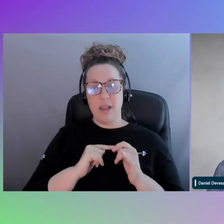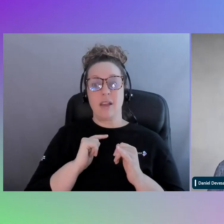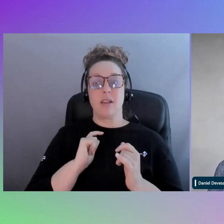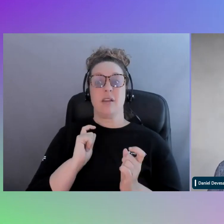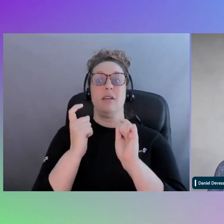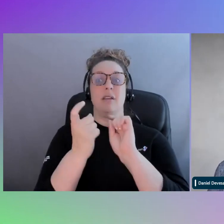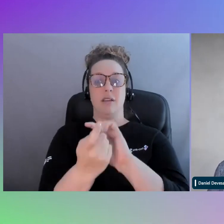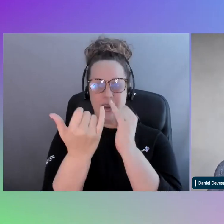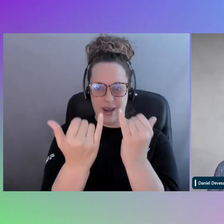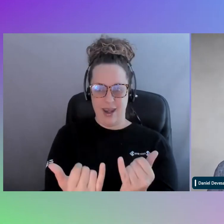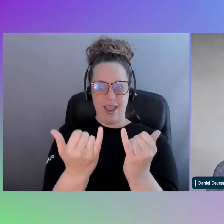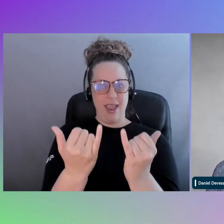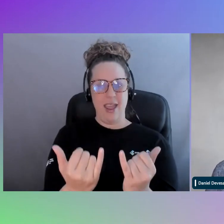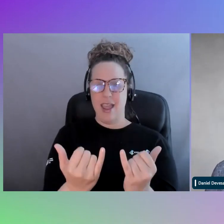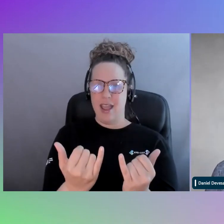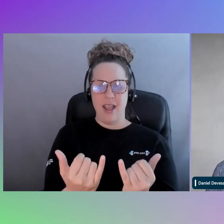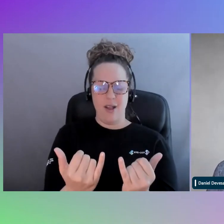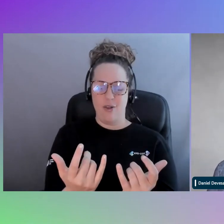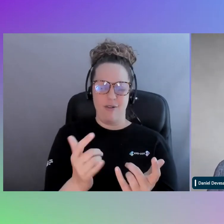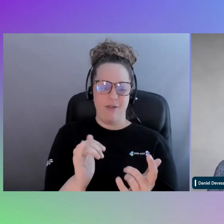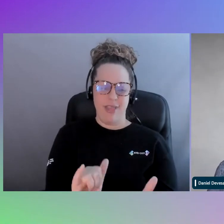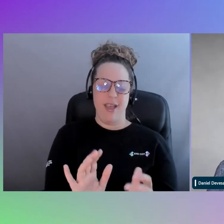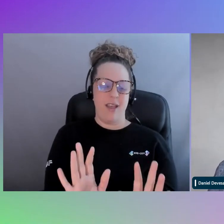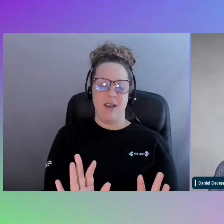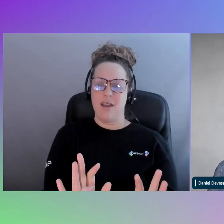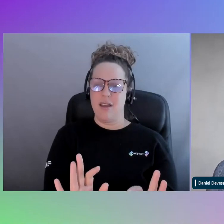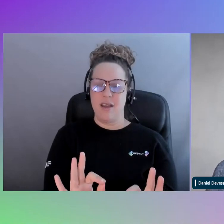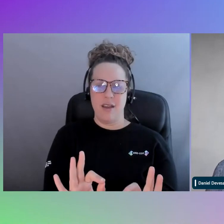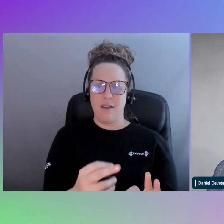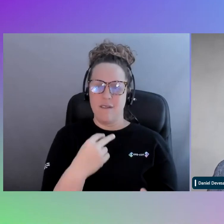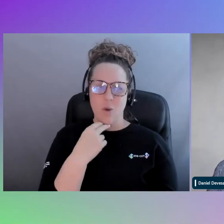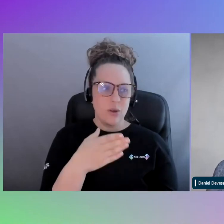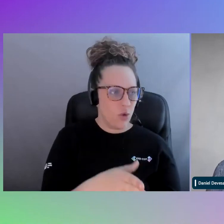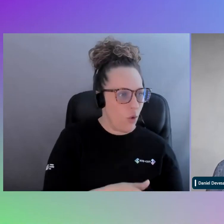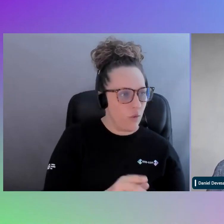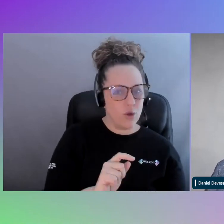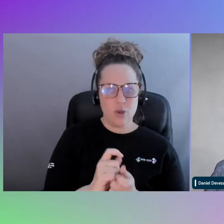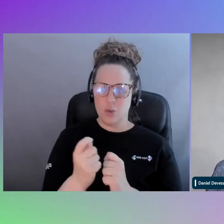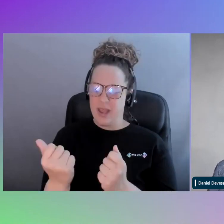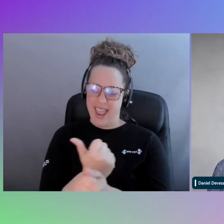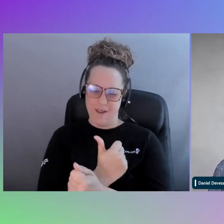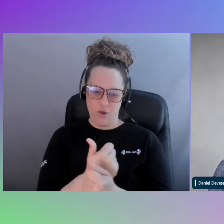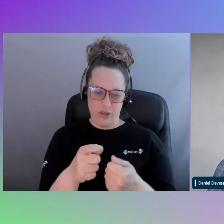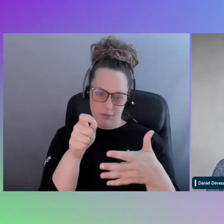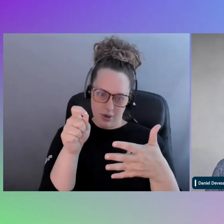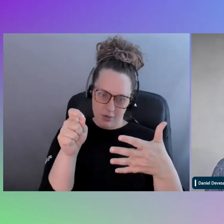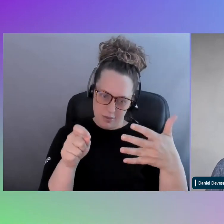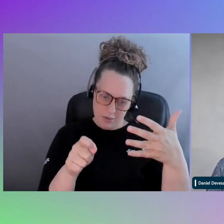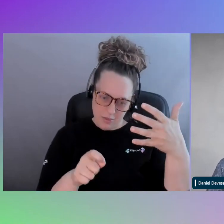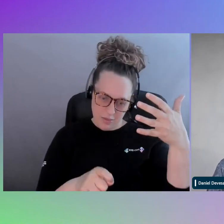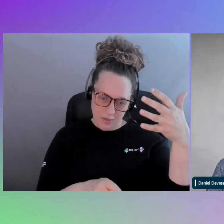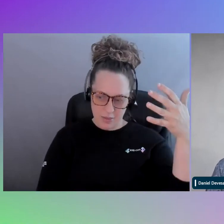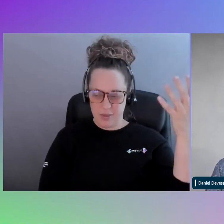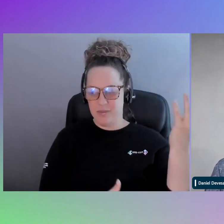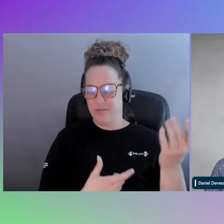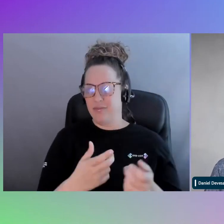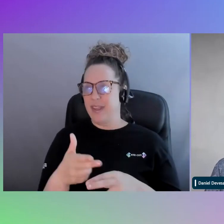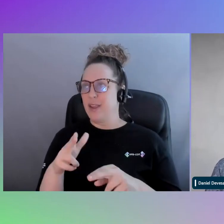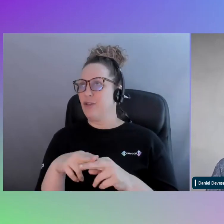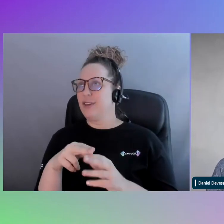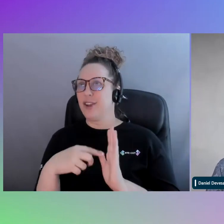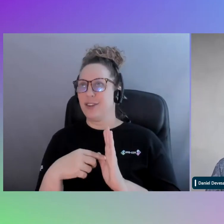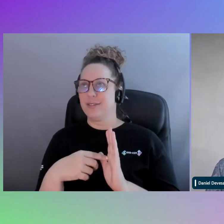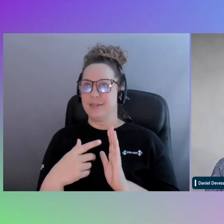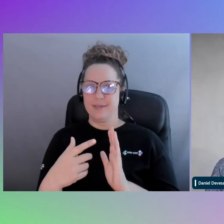now Vision Pros come with VoiceOver, switch control, like everything, increased contrast. So